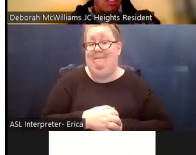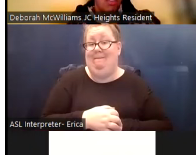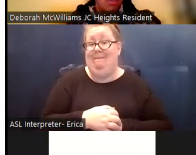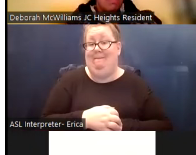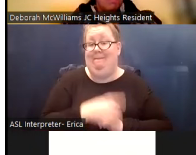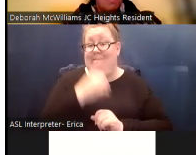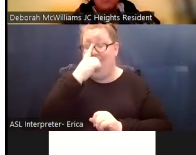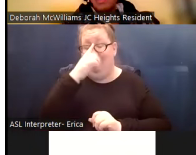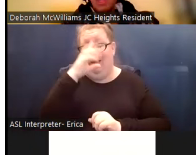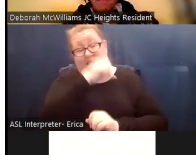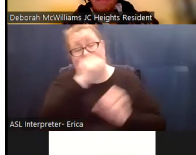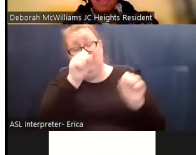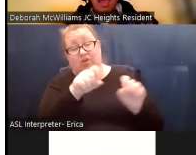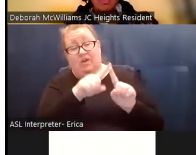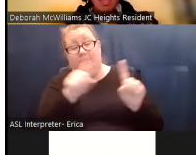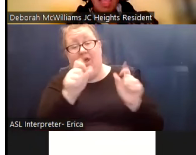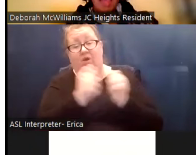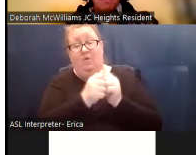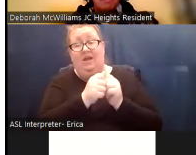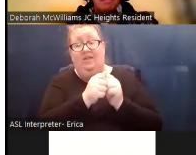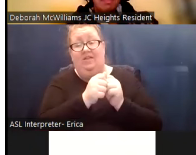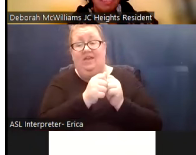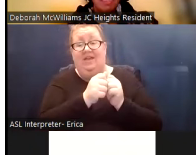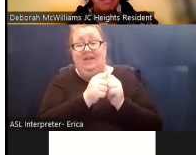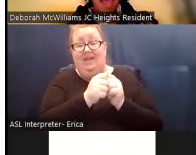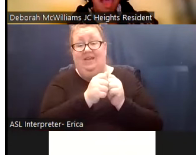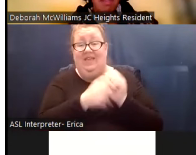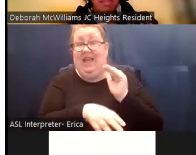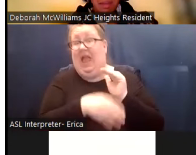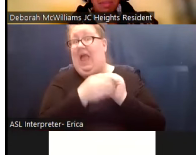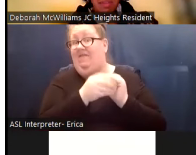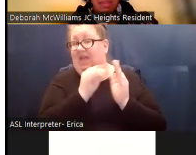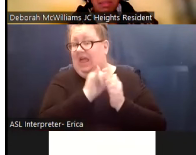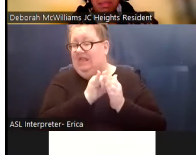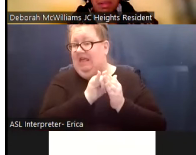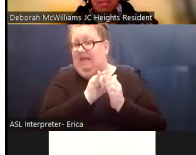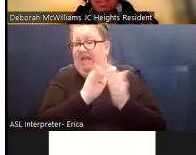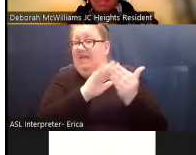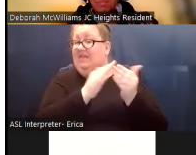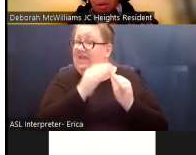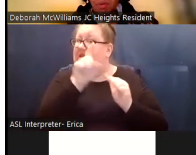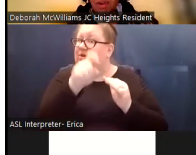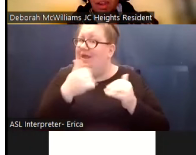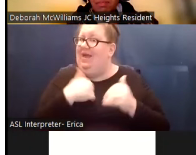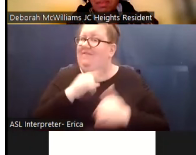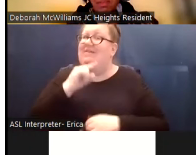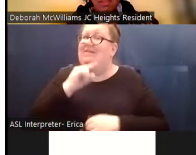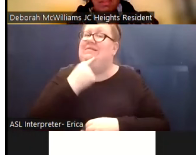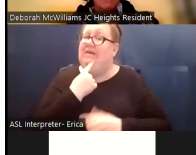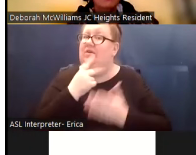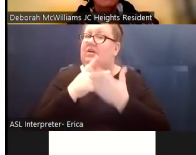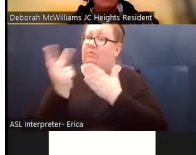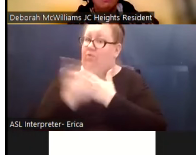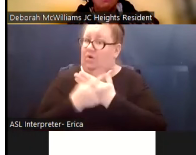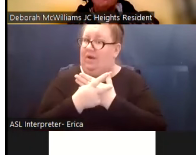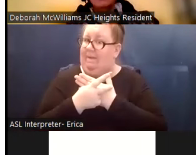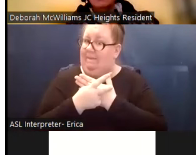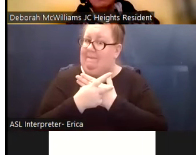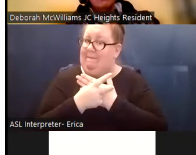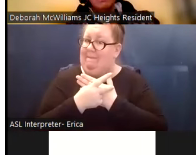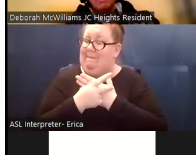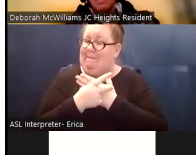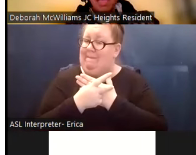I guess you could, but with the caveat, but the city needs to have a serious program